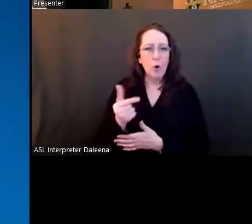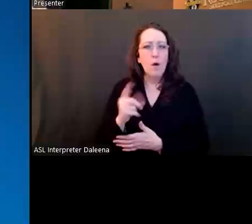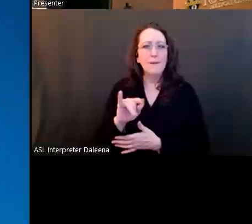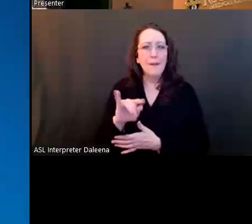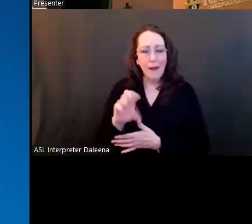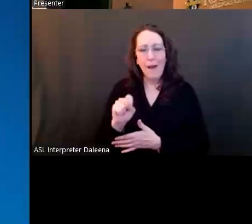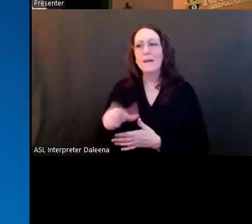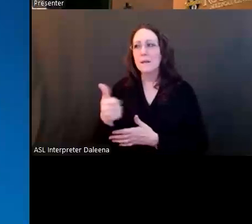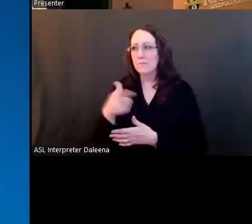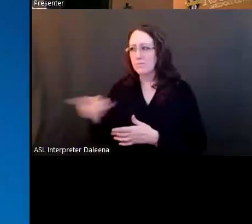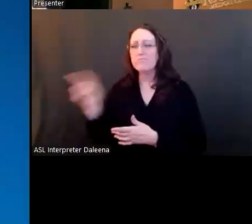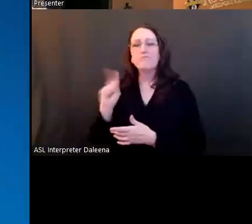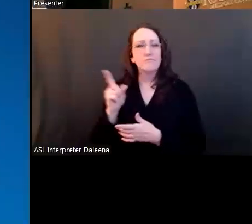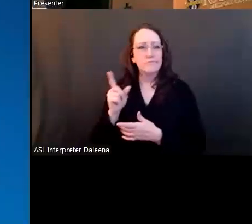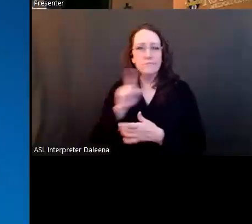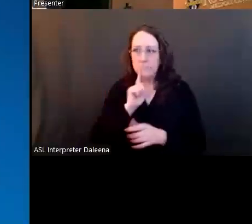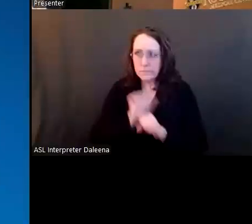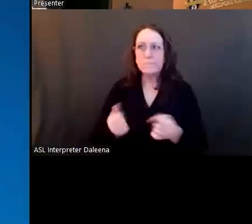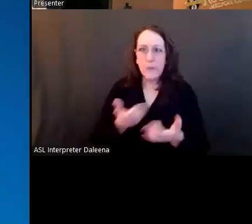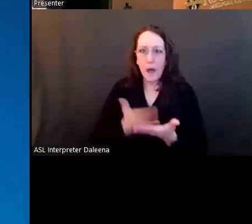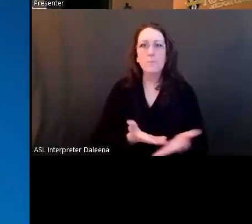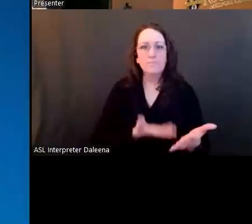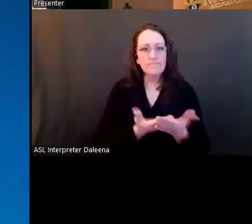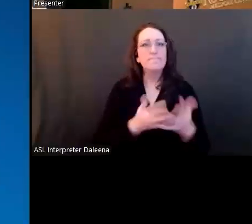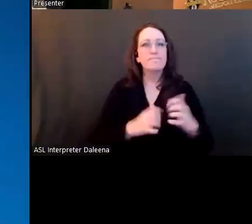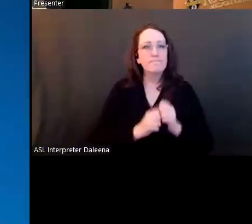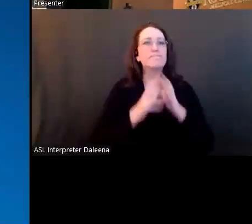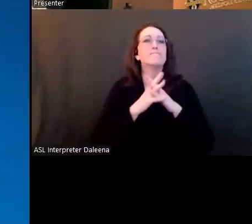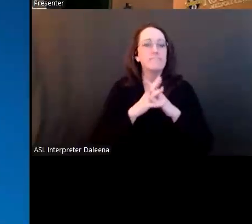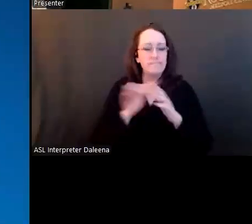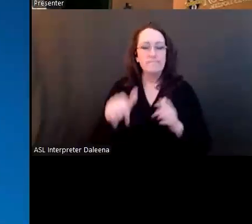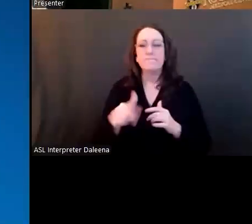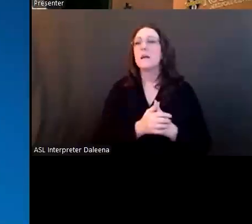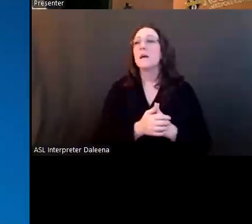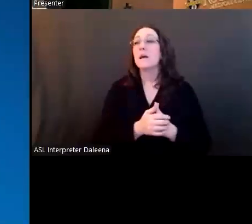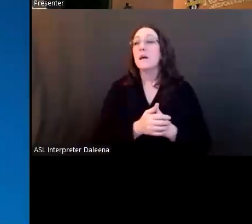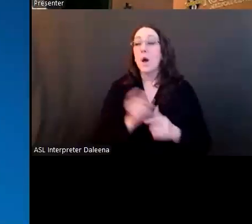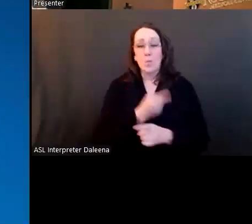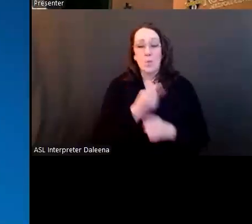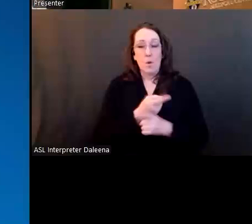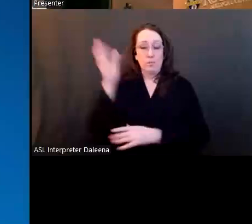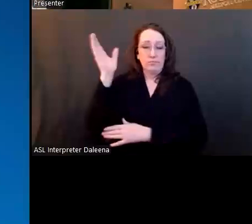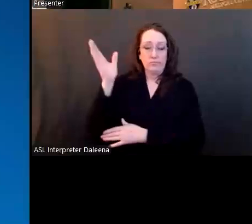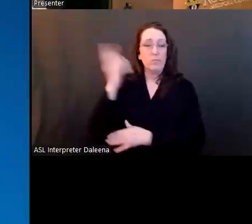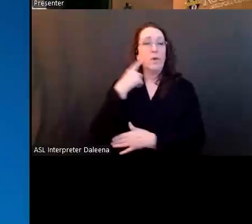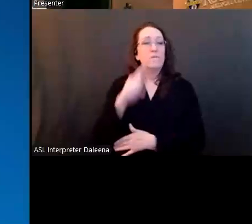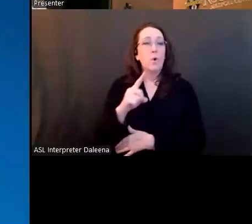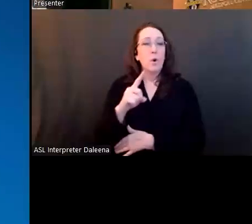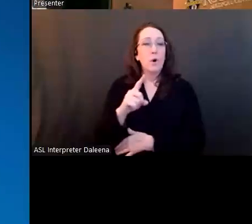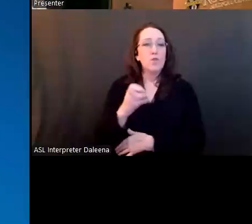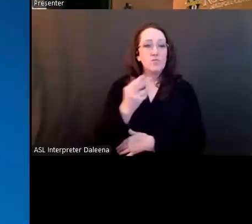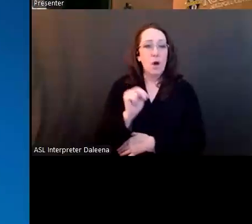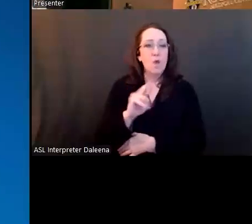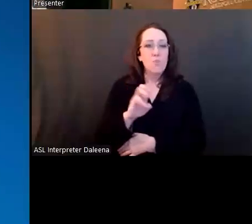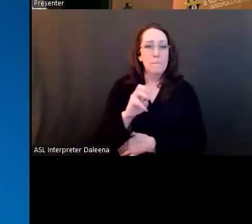made this idea a reality. This is also, I think, a very appropriate presentation for the John Romano